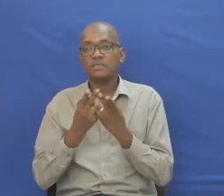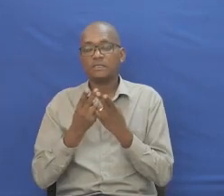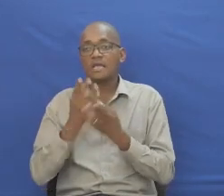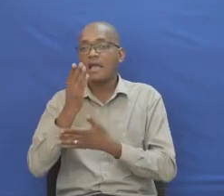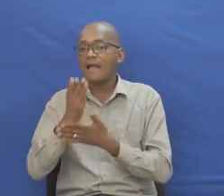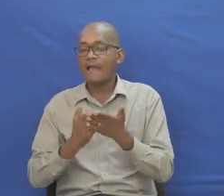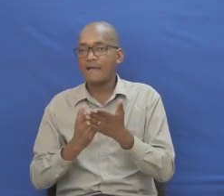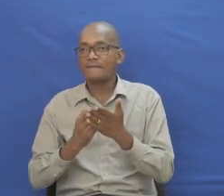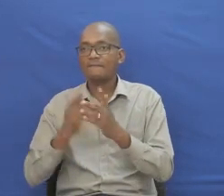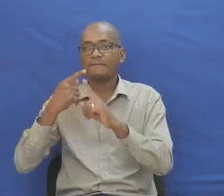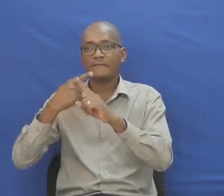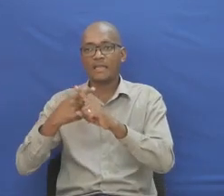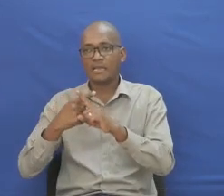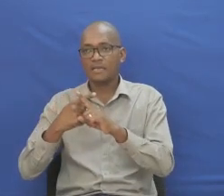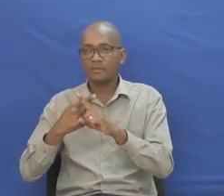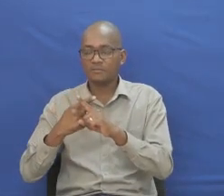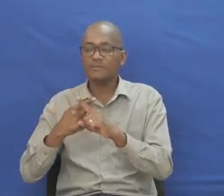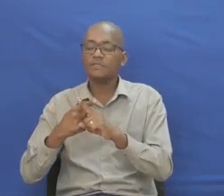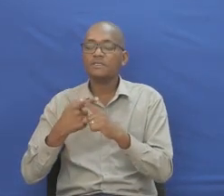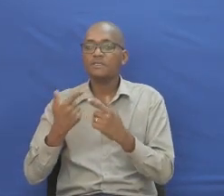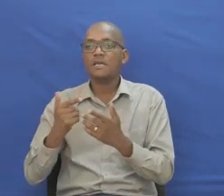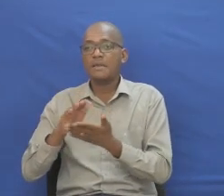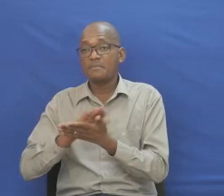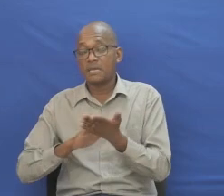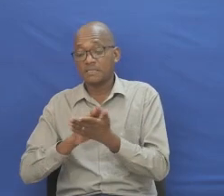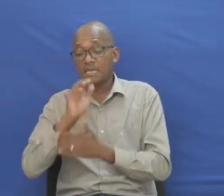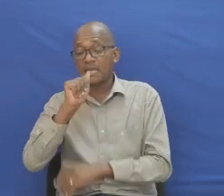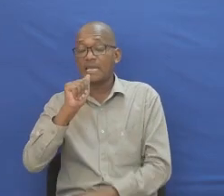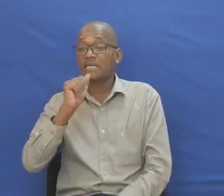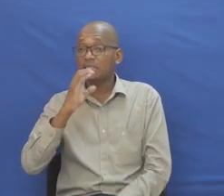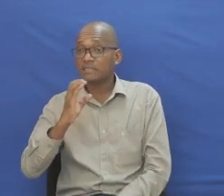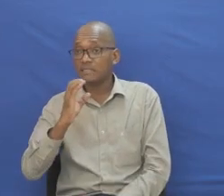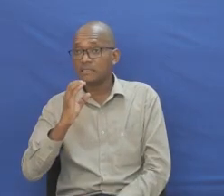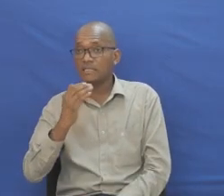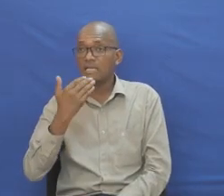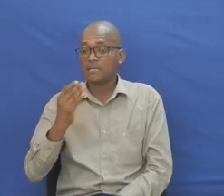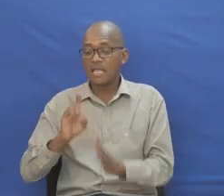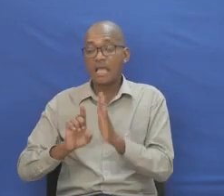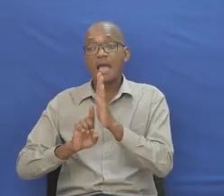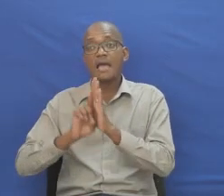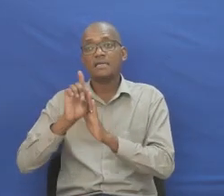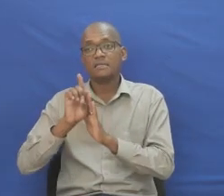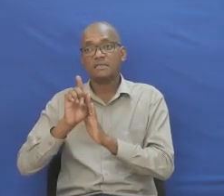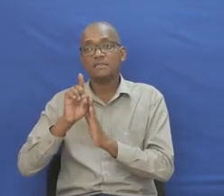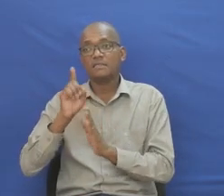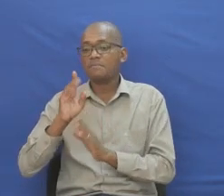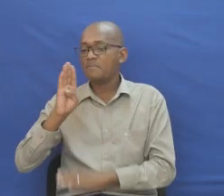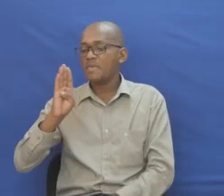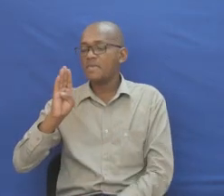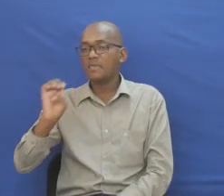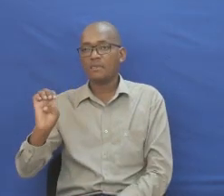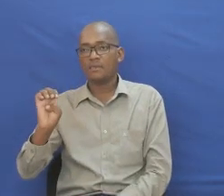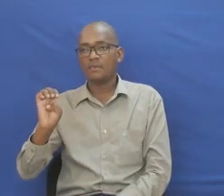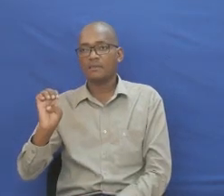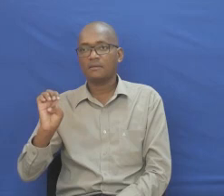base. Our base is side AC, and the height, it is BE.